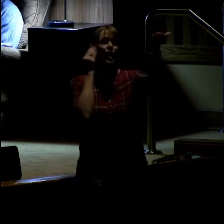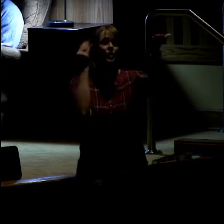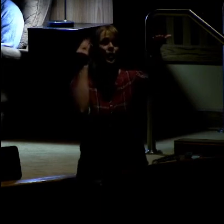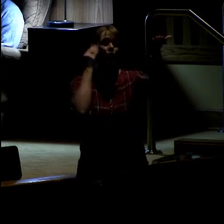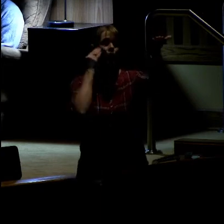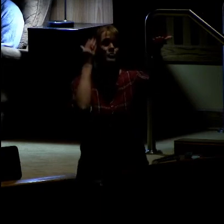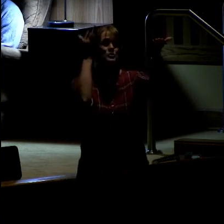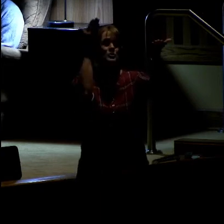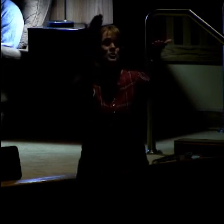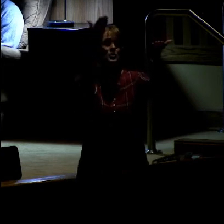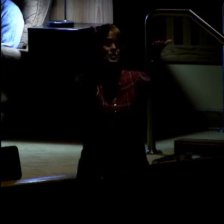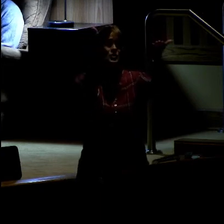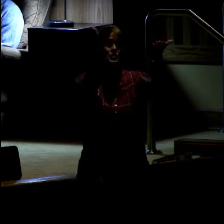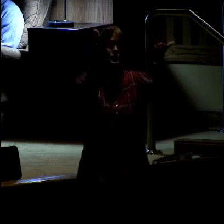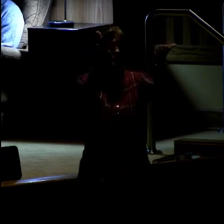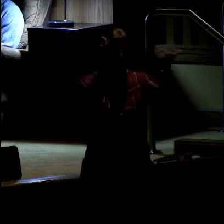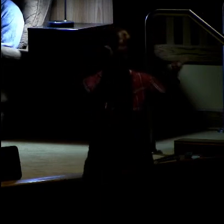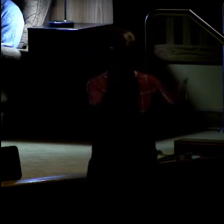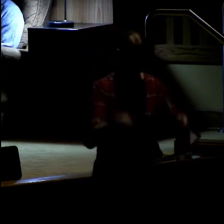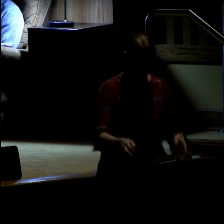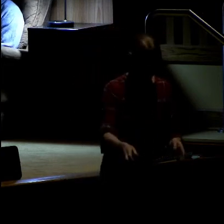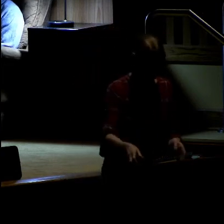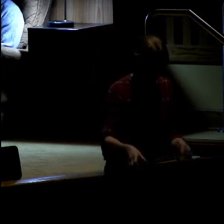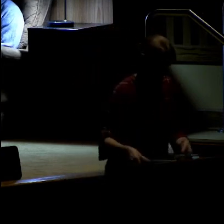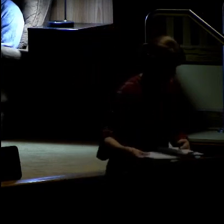our home to you.